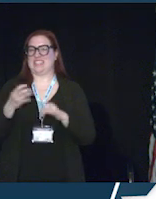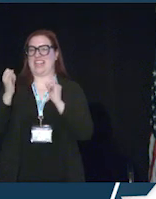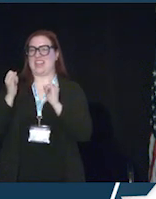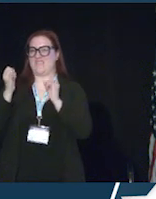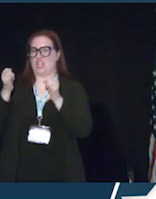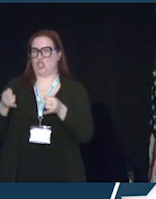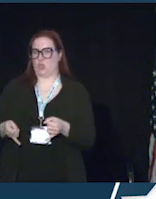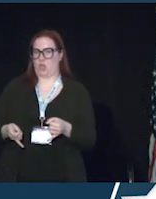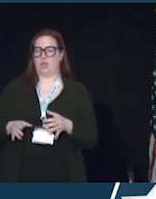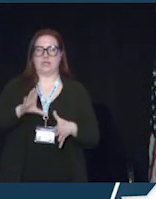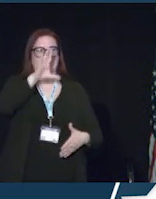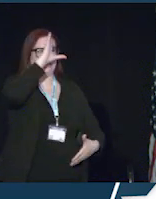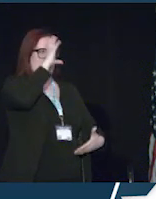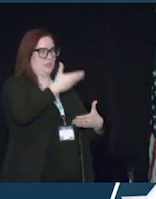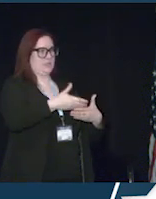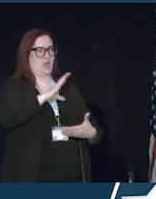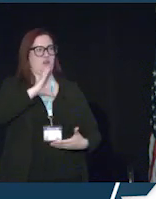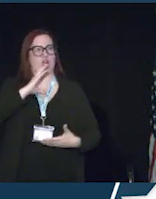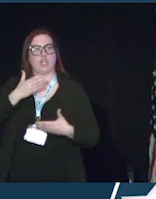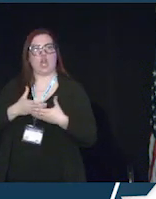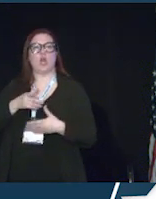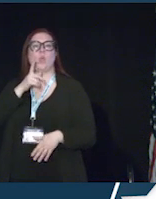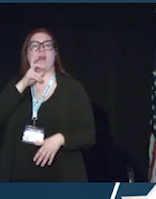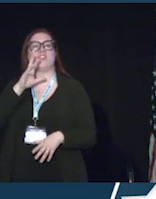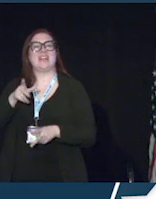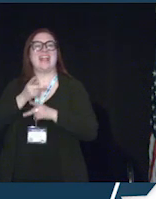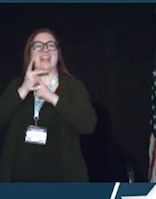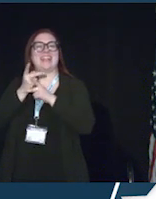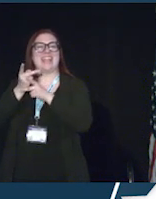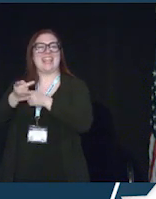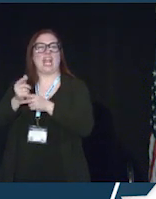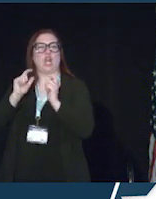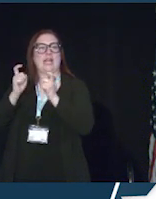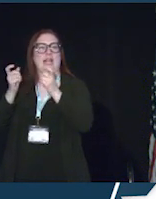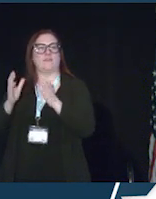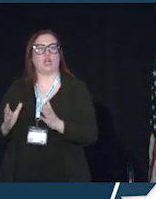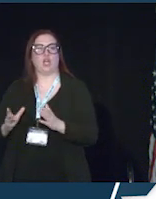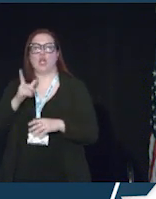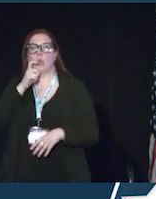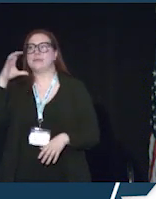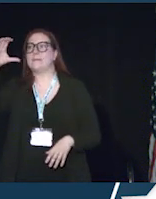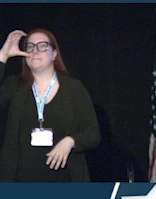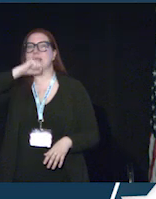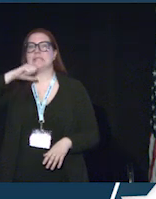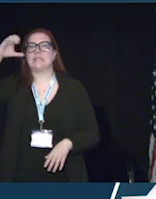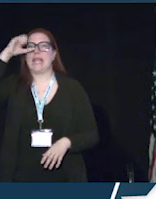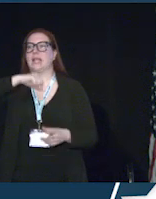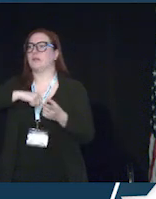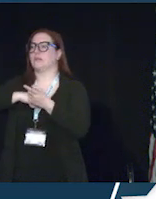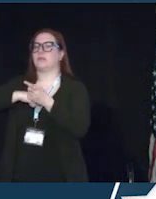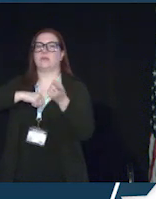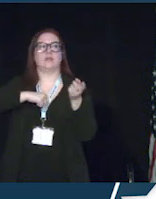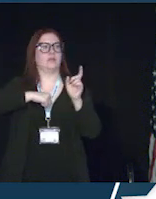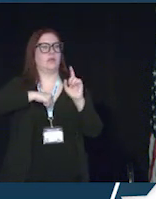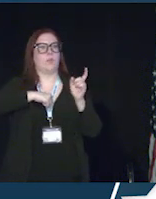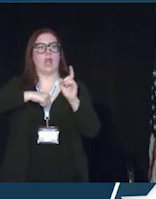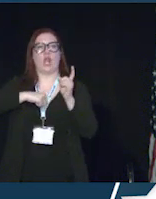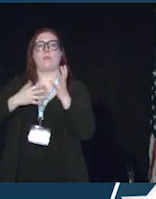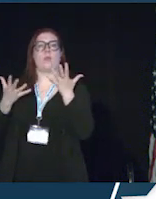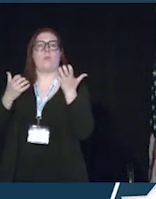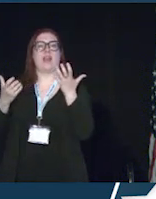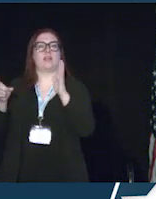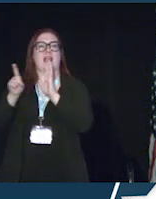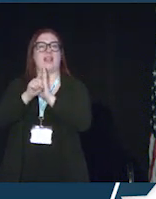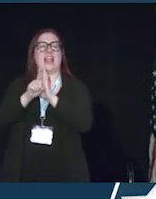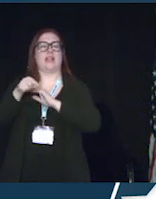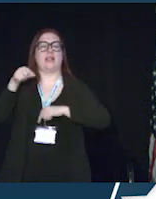son or a daughter to the caregiver goes missing, you would raise a purple alert. But let me